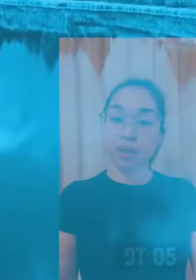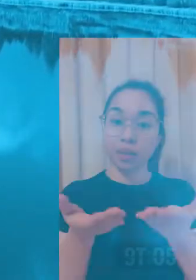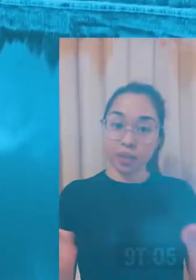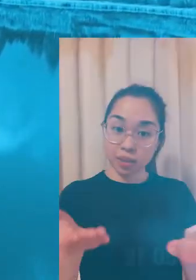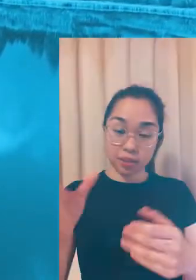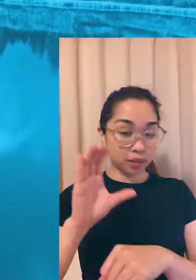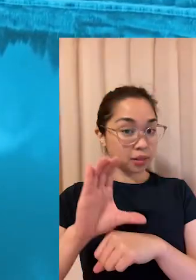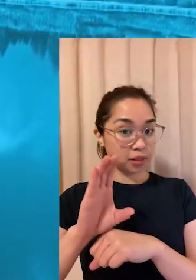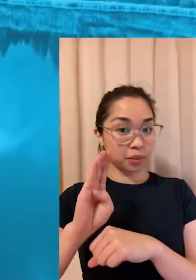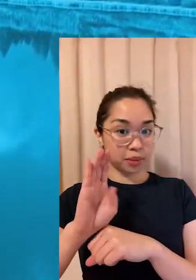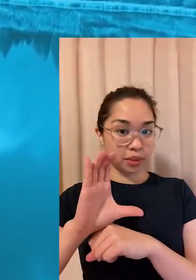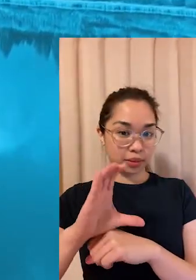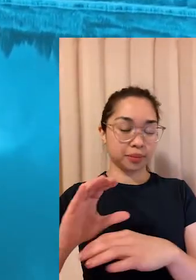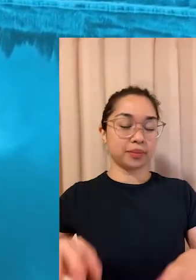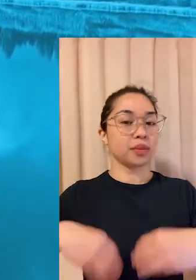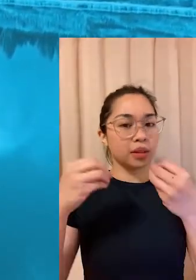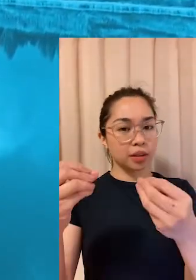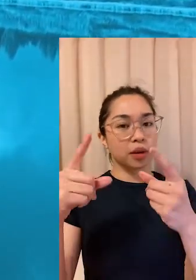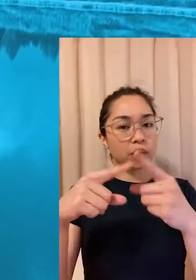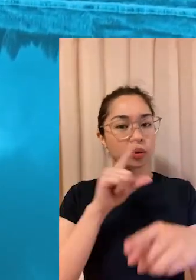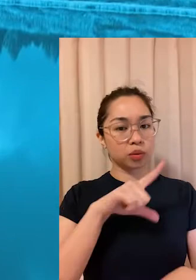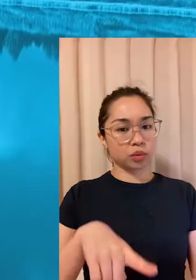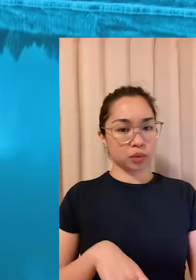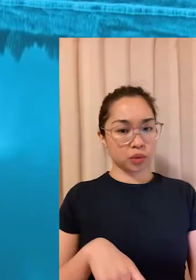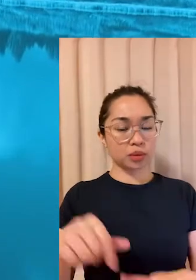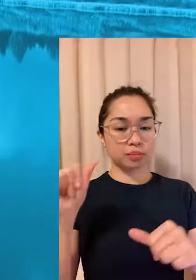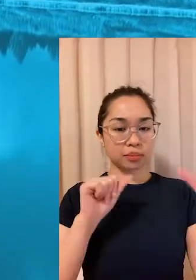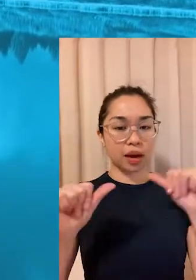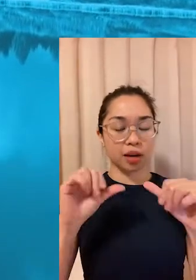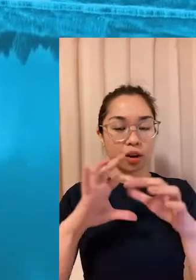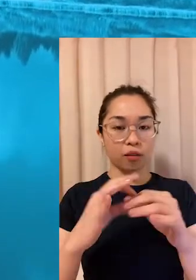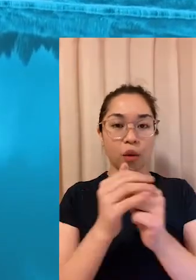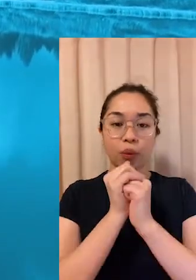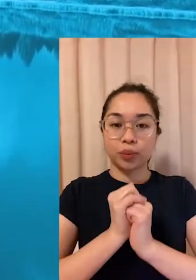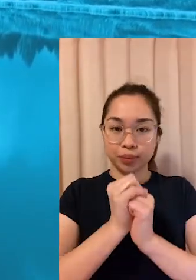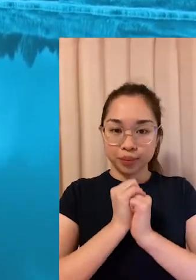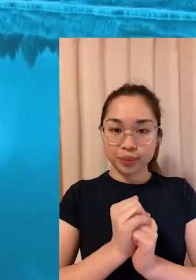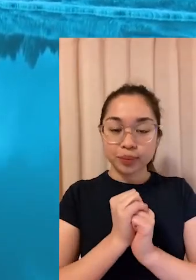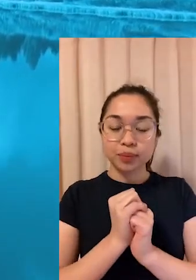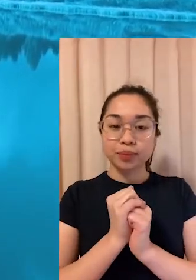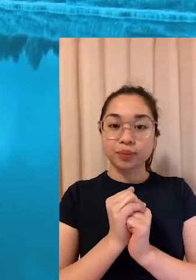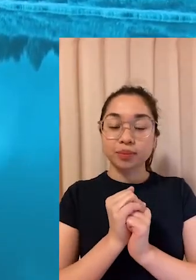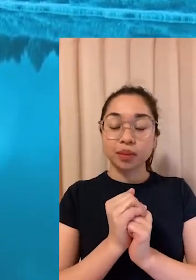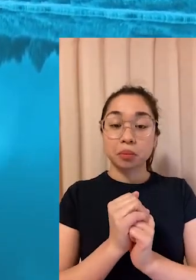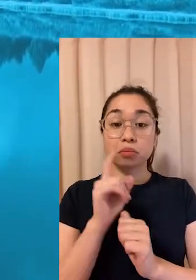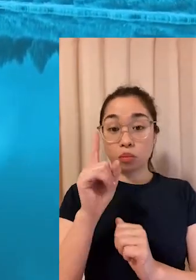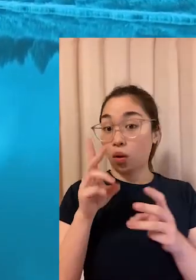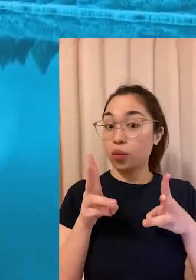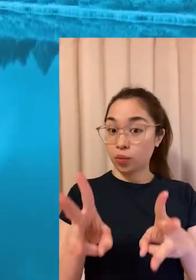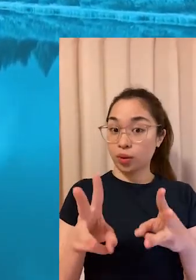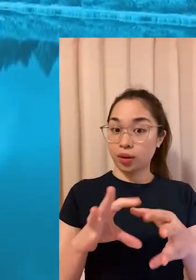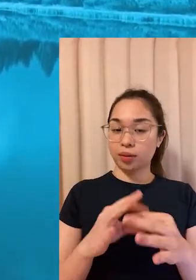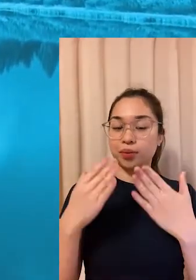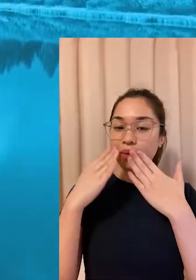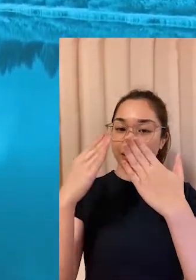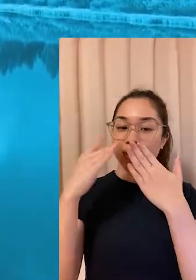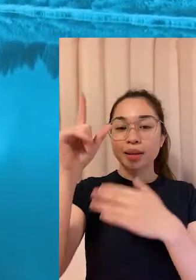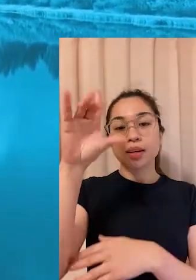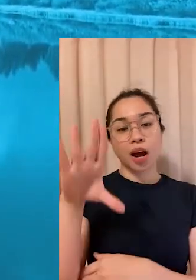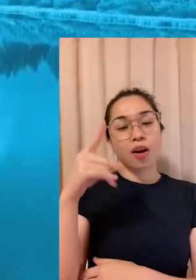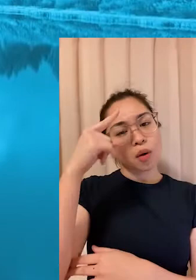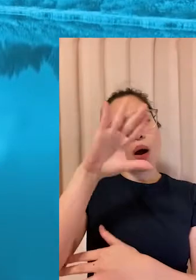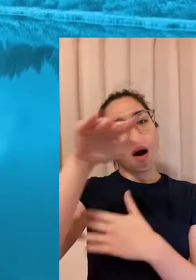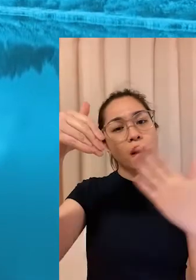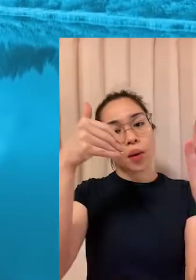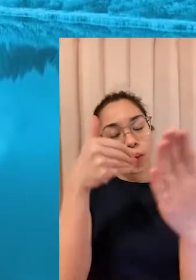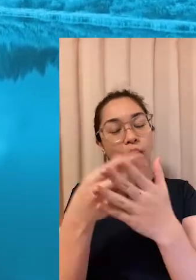Here at CCBC, giving to the Lord is an act of worship. It is a way of thanking God for all that He